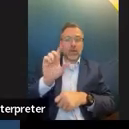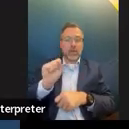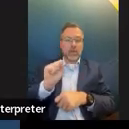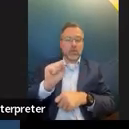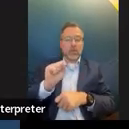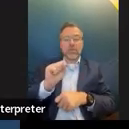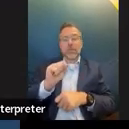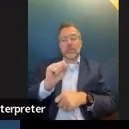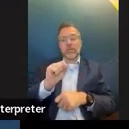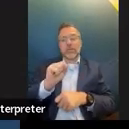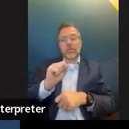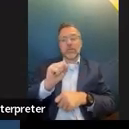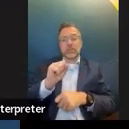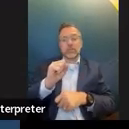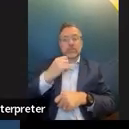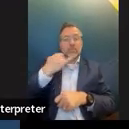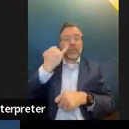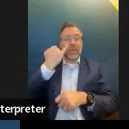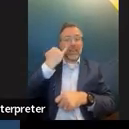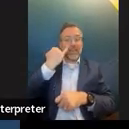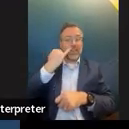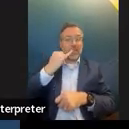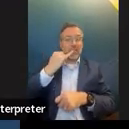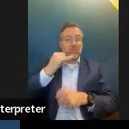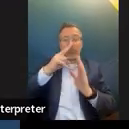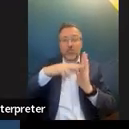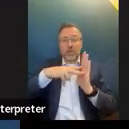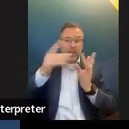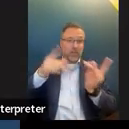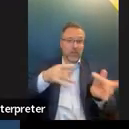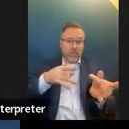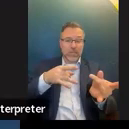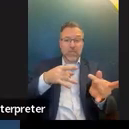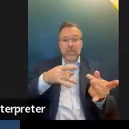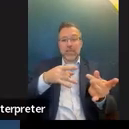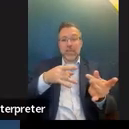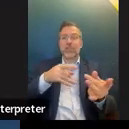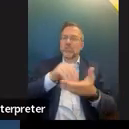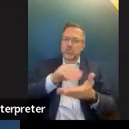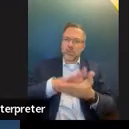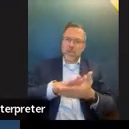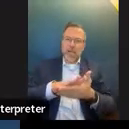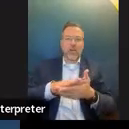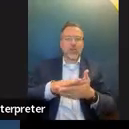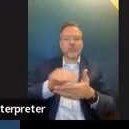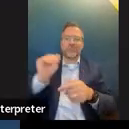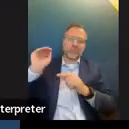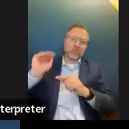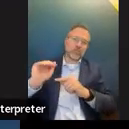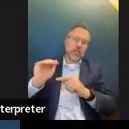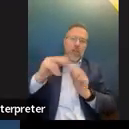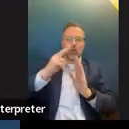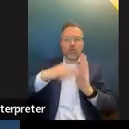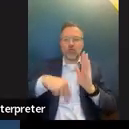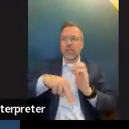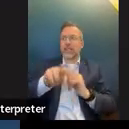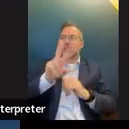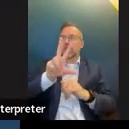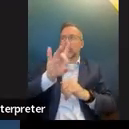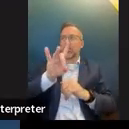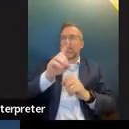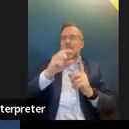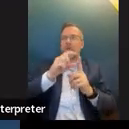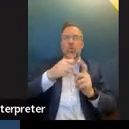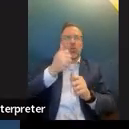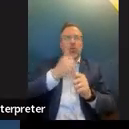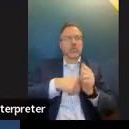if it's reading fluency, you're just going to say, you know, Sammy reads 38 words per minute